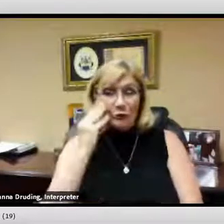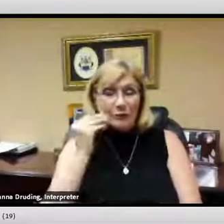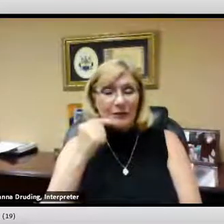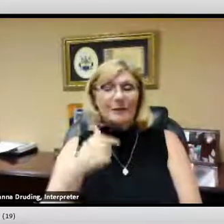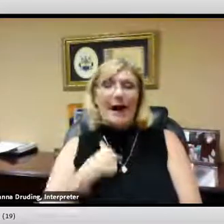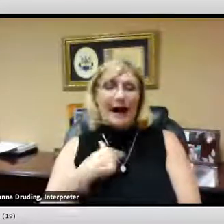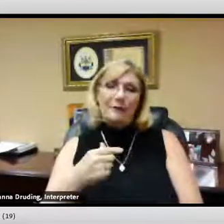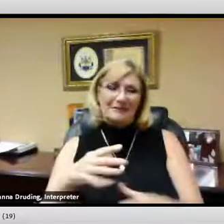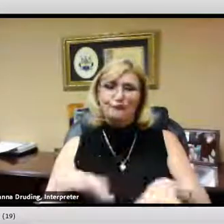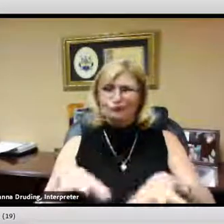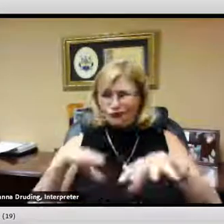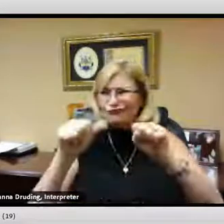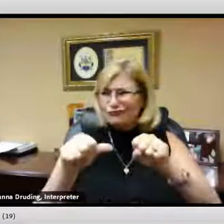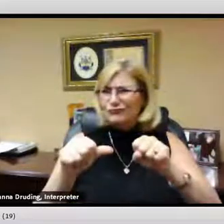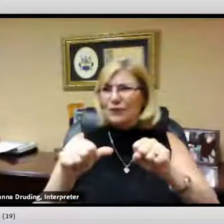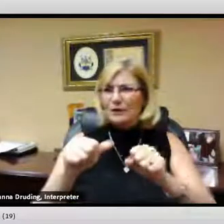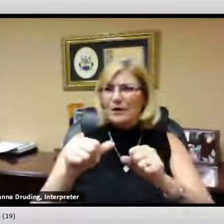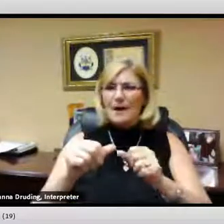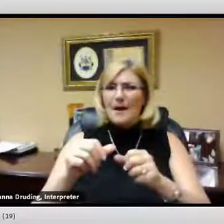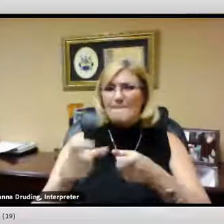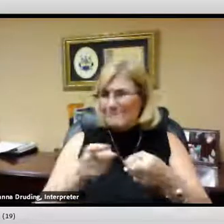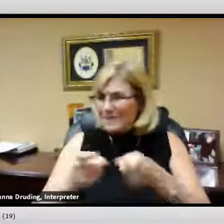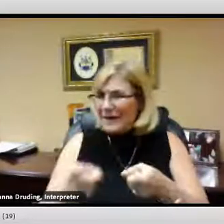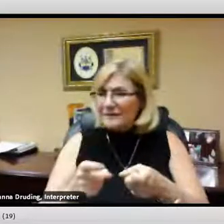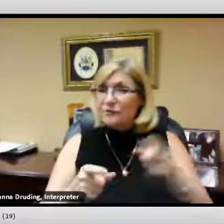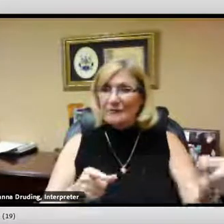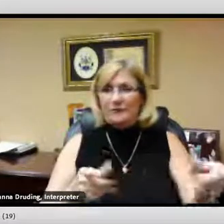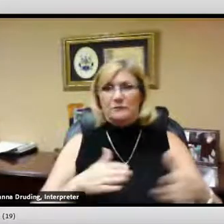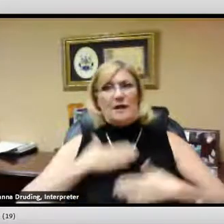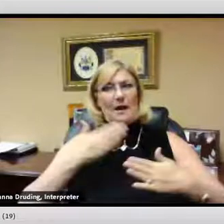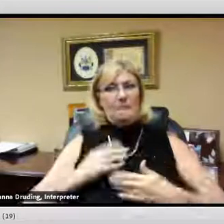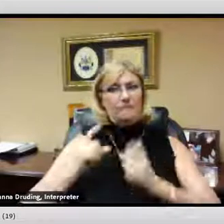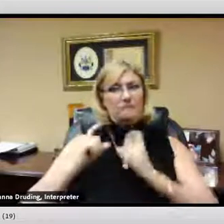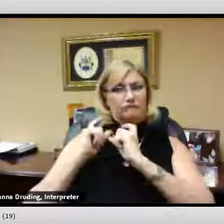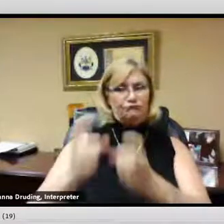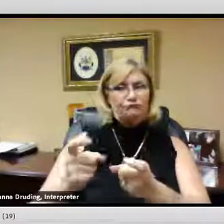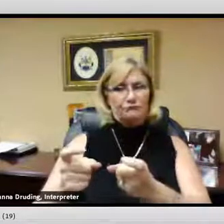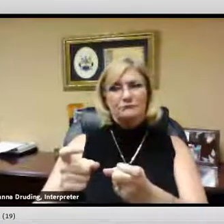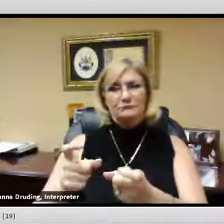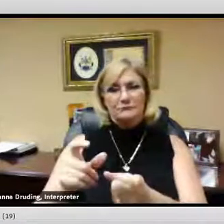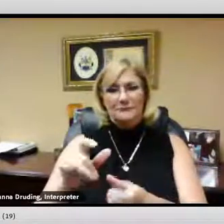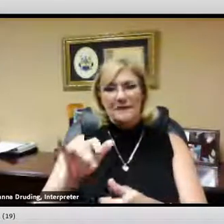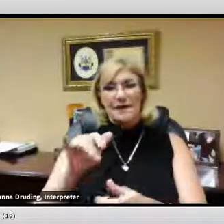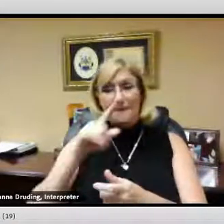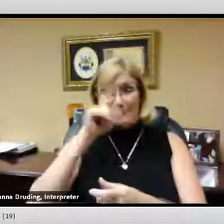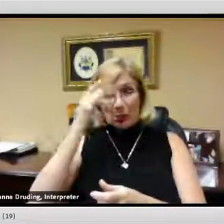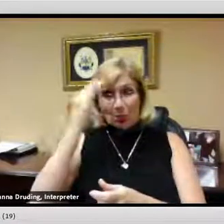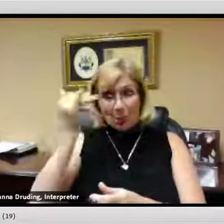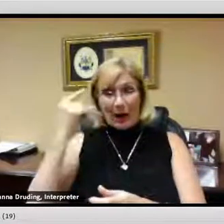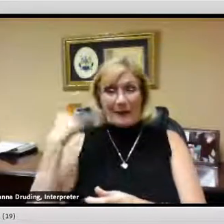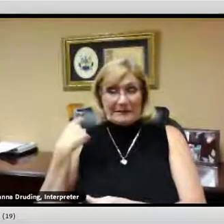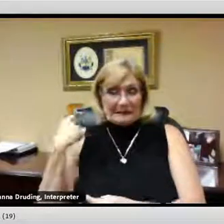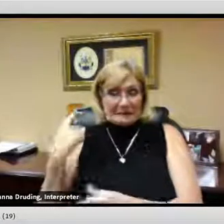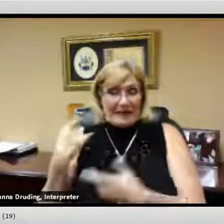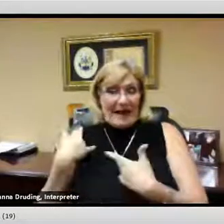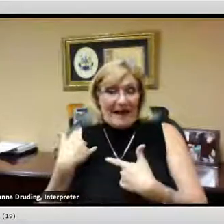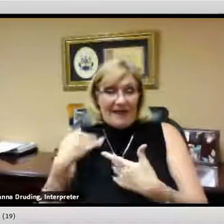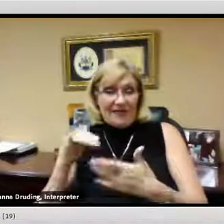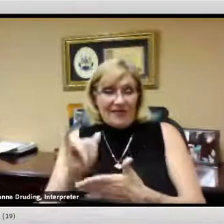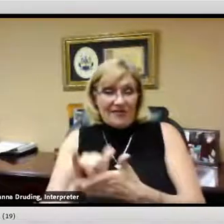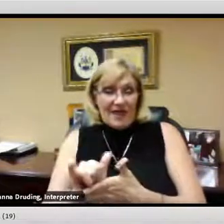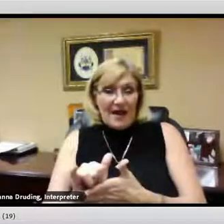the management of the catalog display. And he was more than happy to give that up, since he had at that point reference